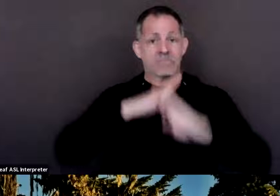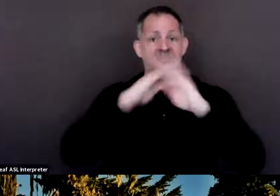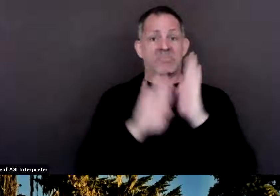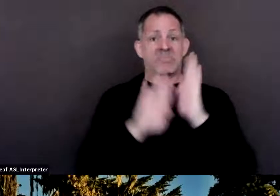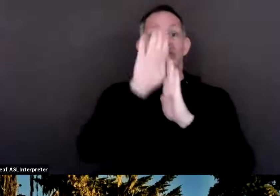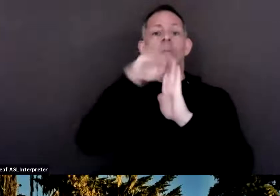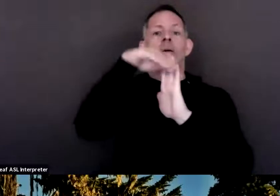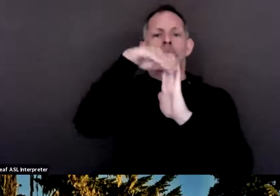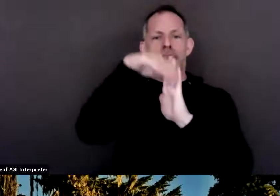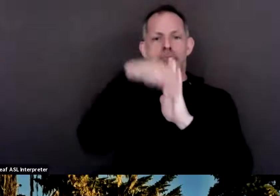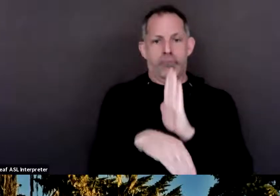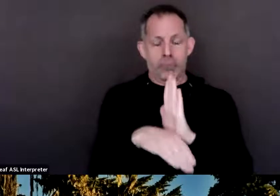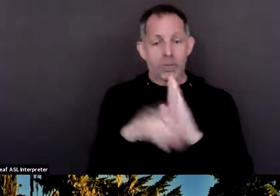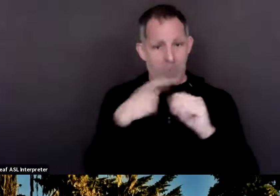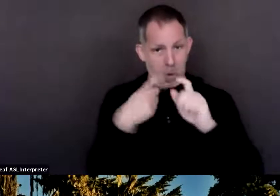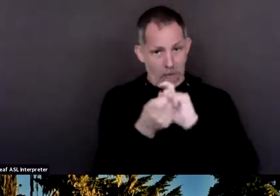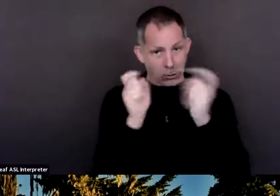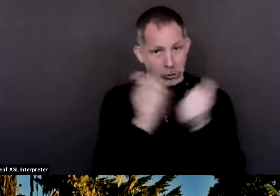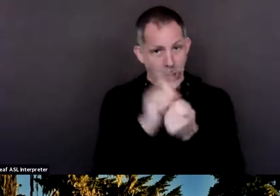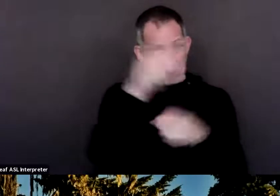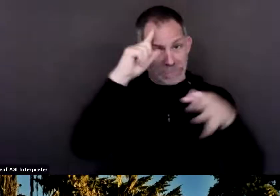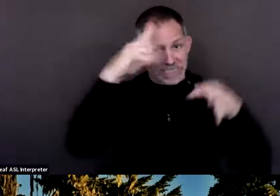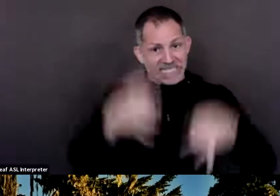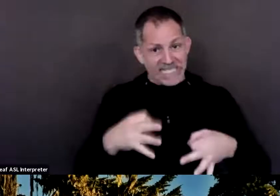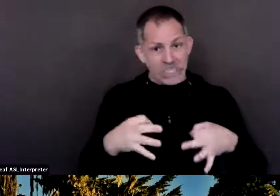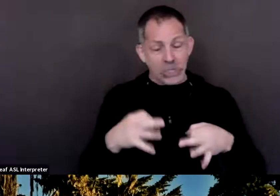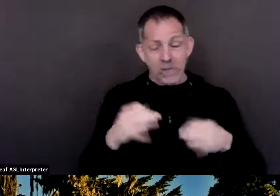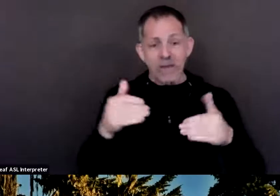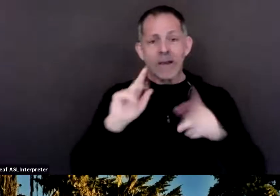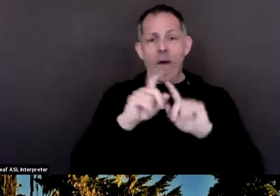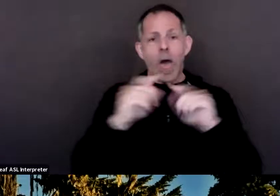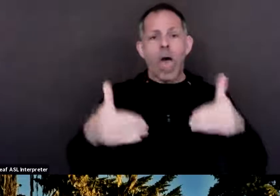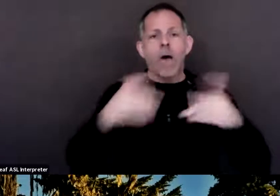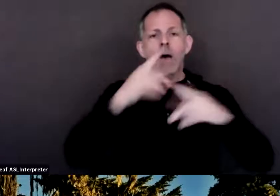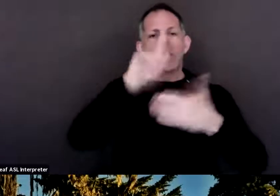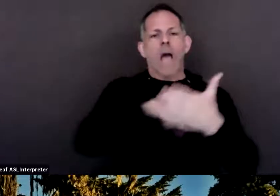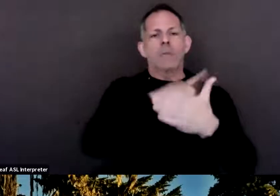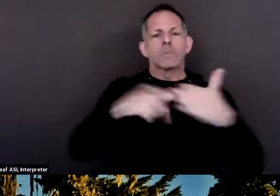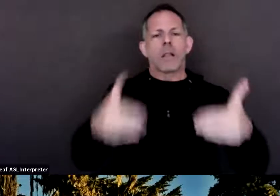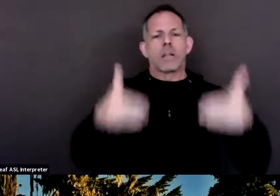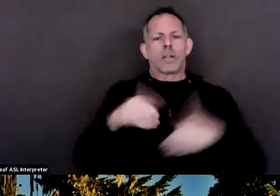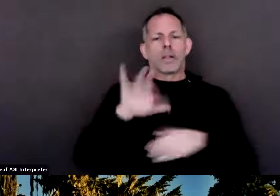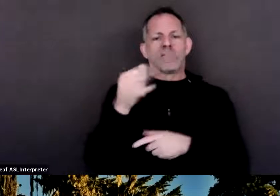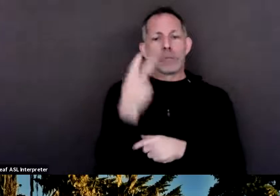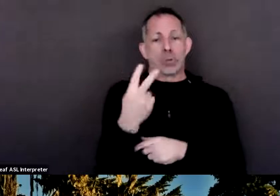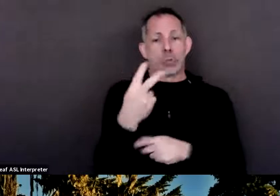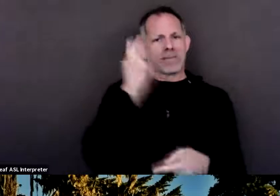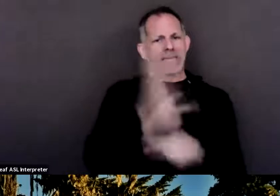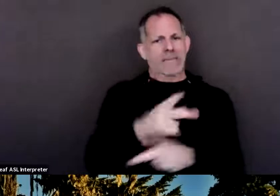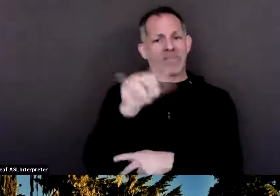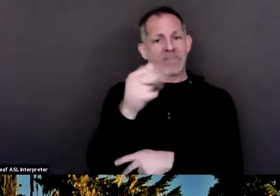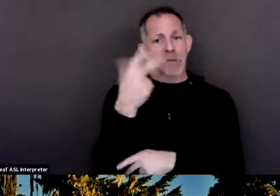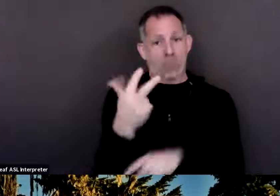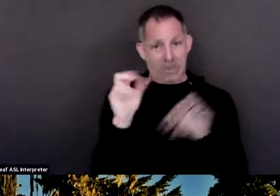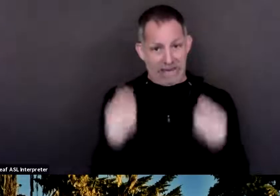into phase 2, but if we don't turn these trends around, that's a likelihood.